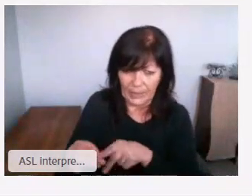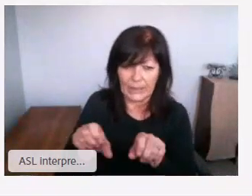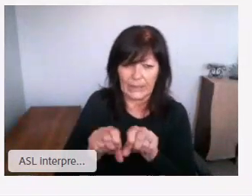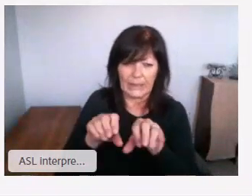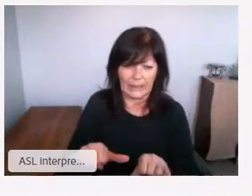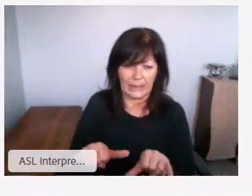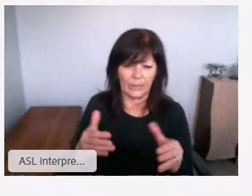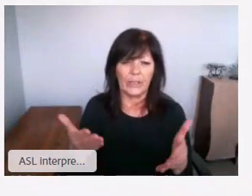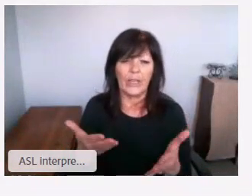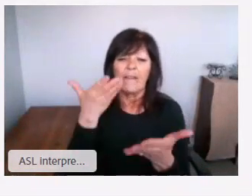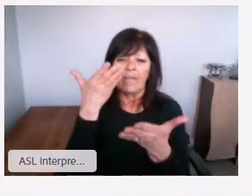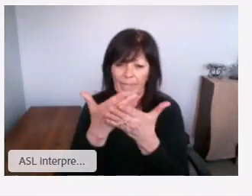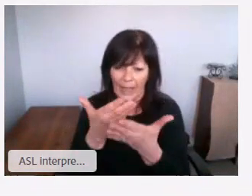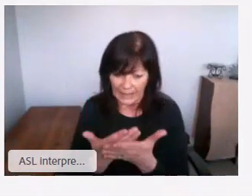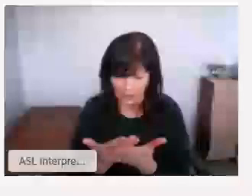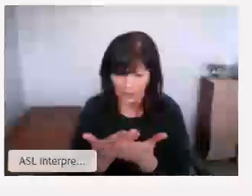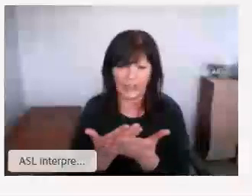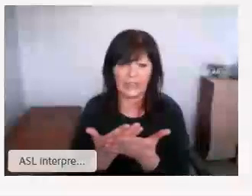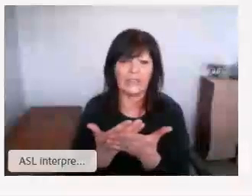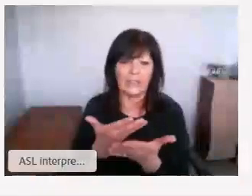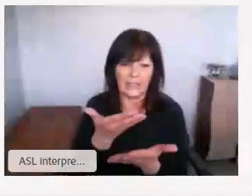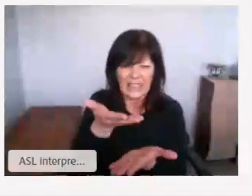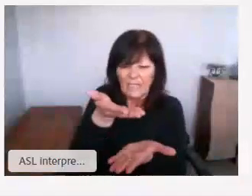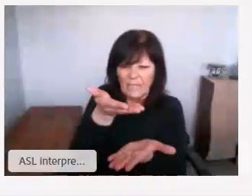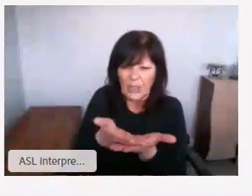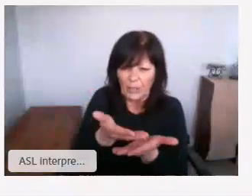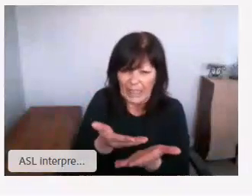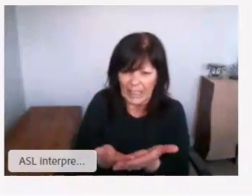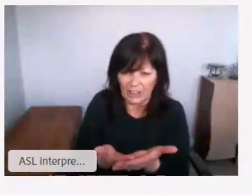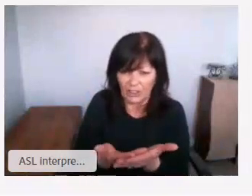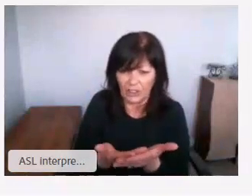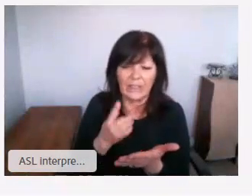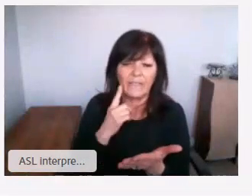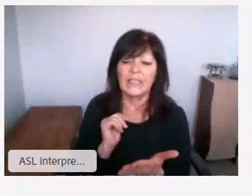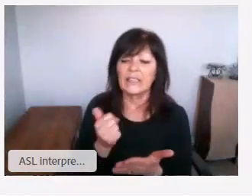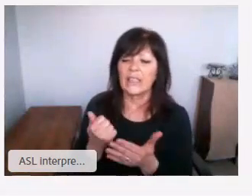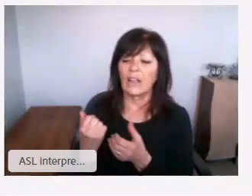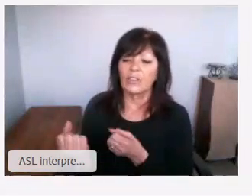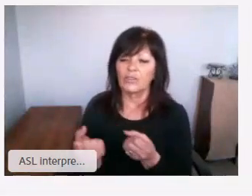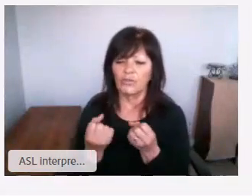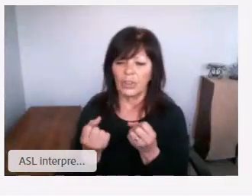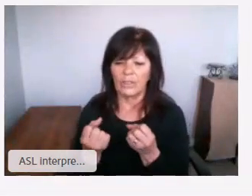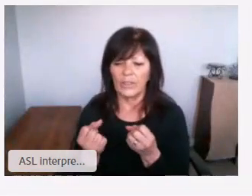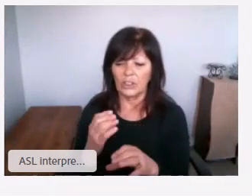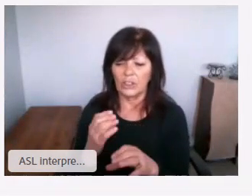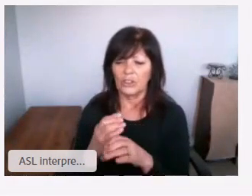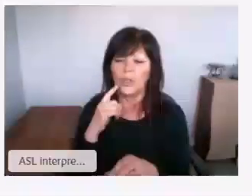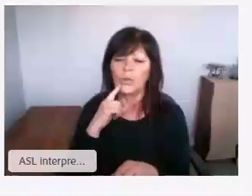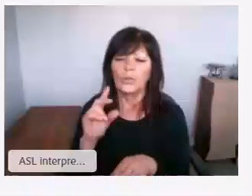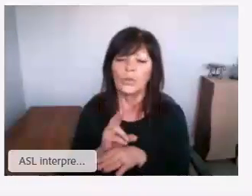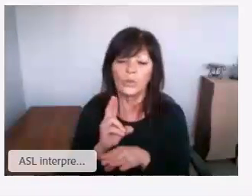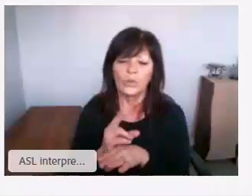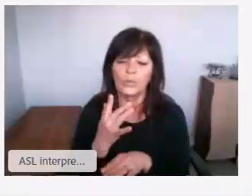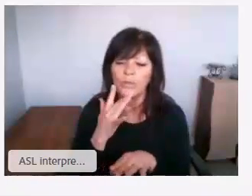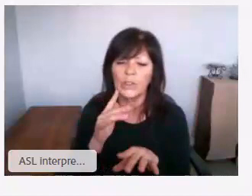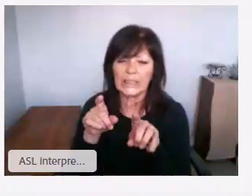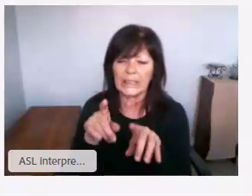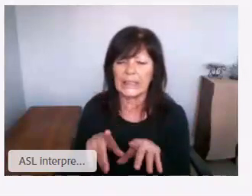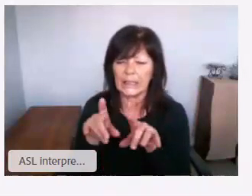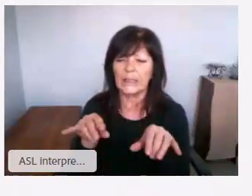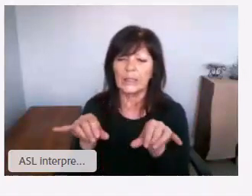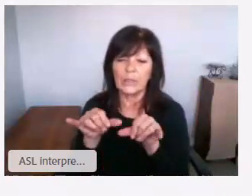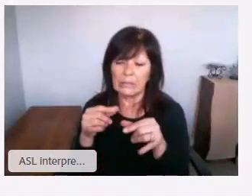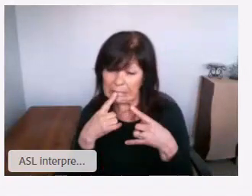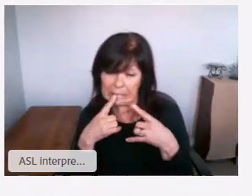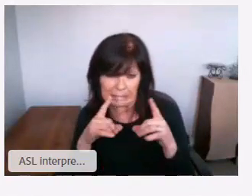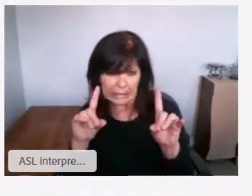and verification of the self-driving shuttle will use performance testing to measure the successful